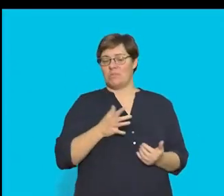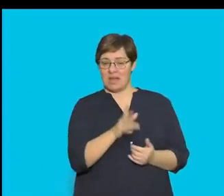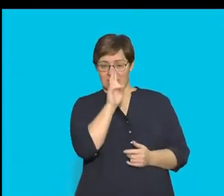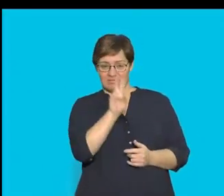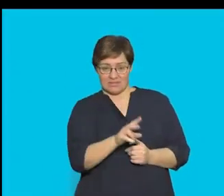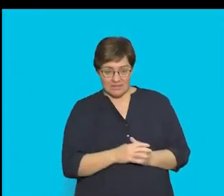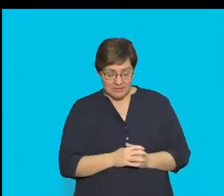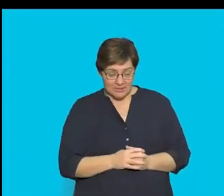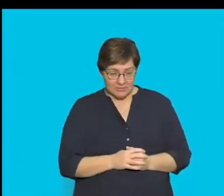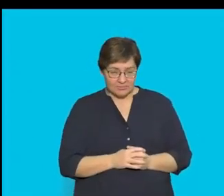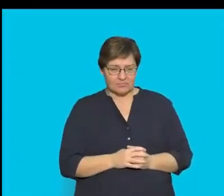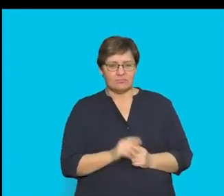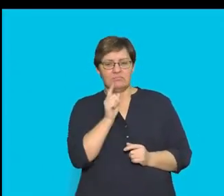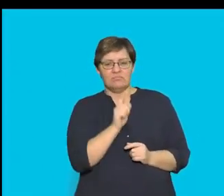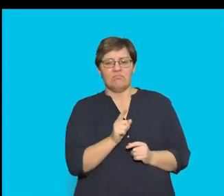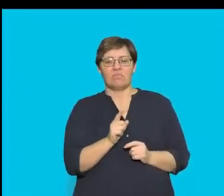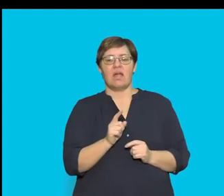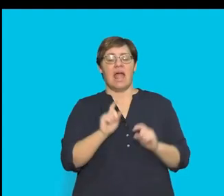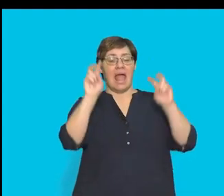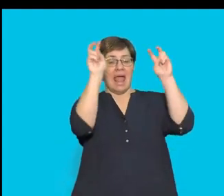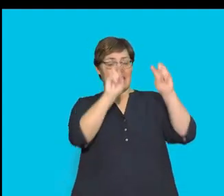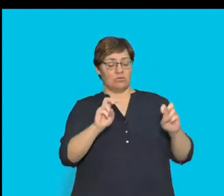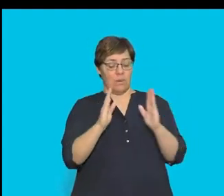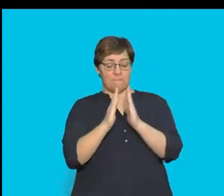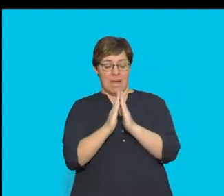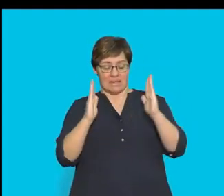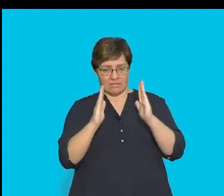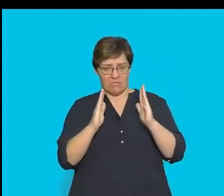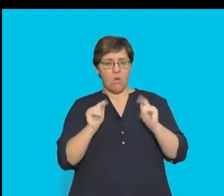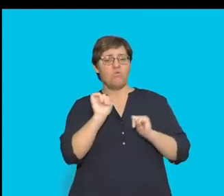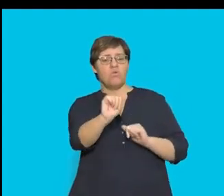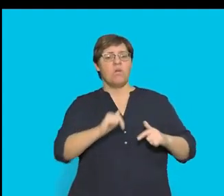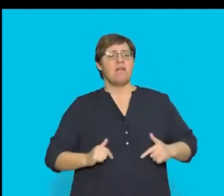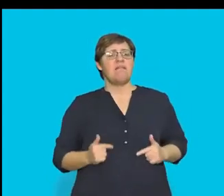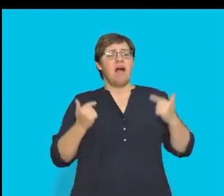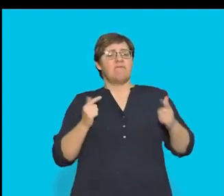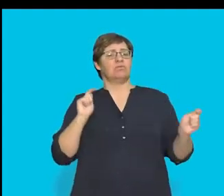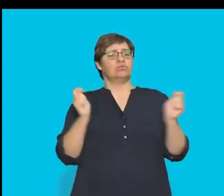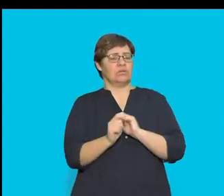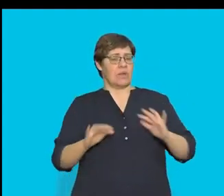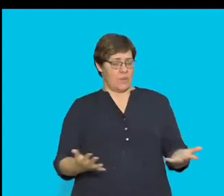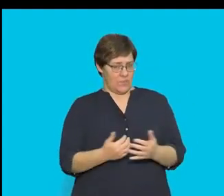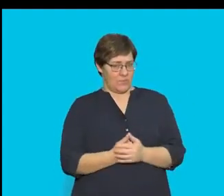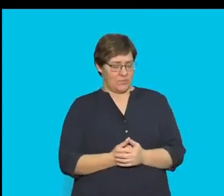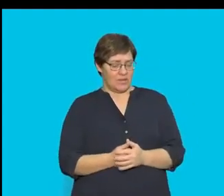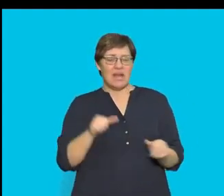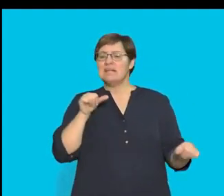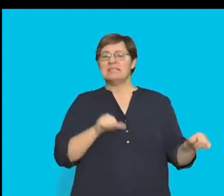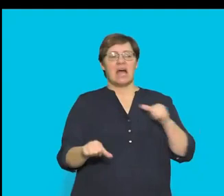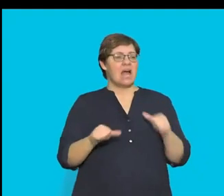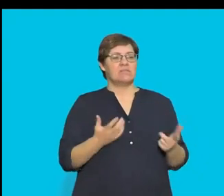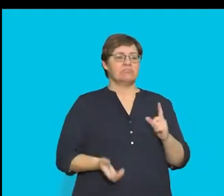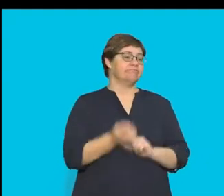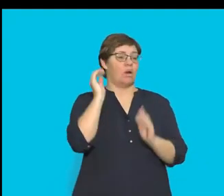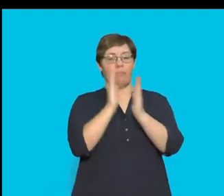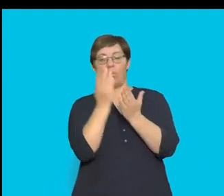does electromagnetism make to your life? Now you see, science isn't something that's just found in textbooks. It's something